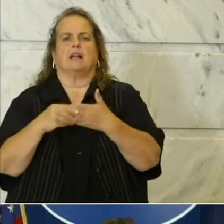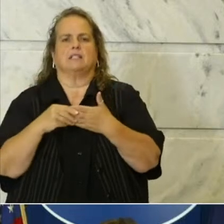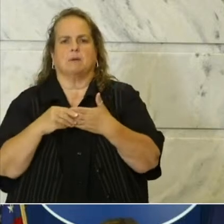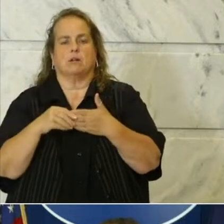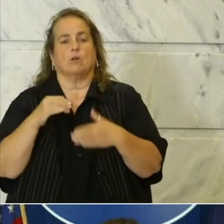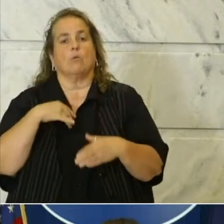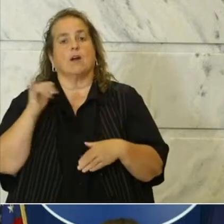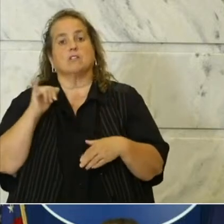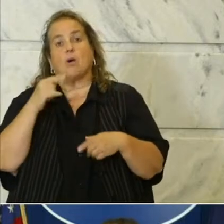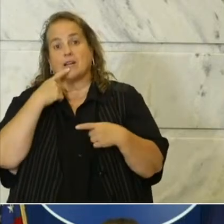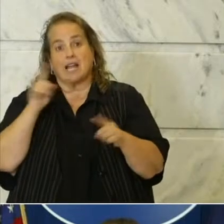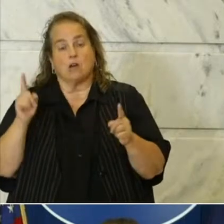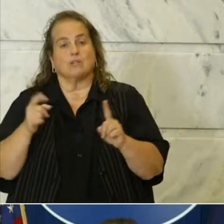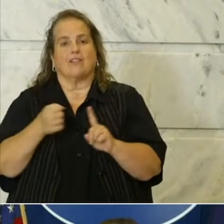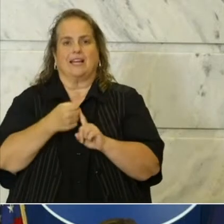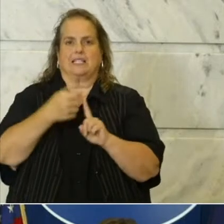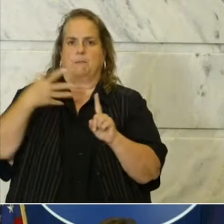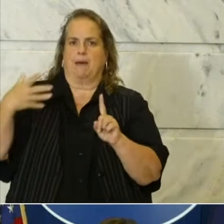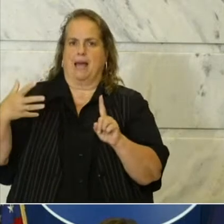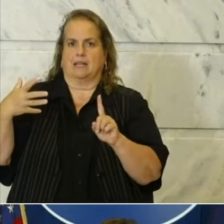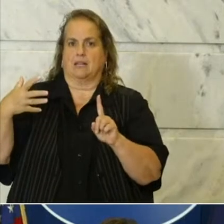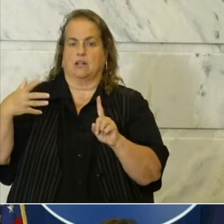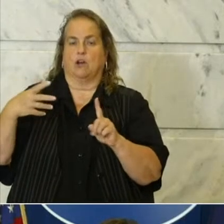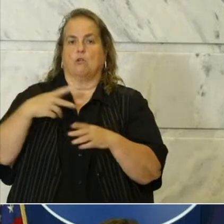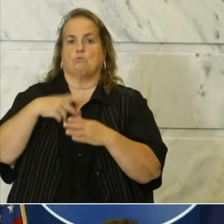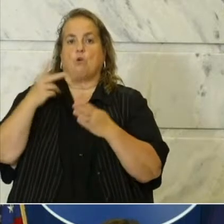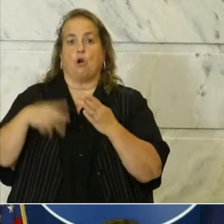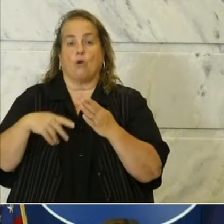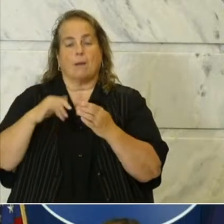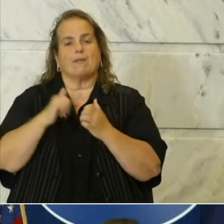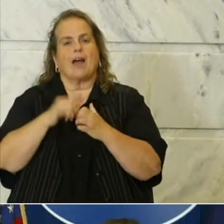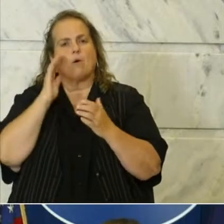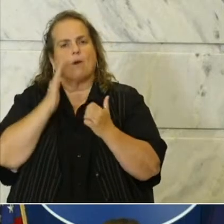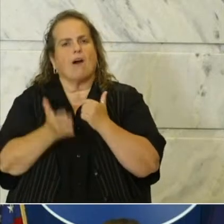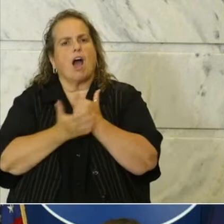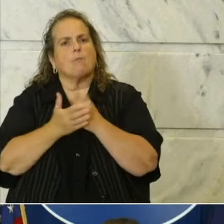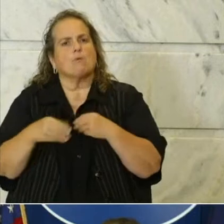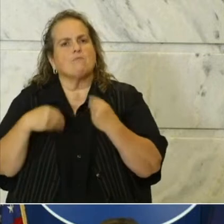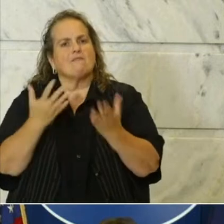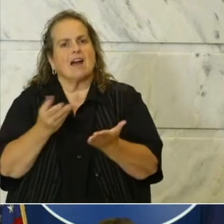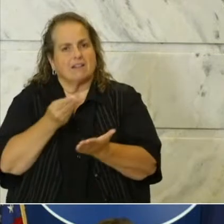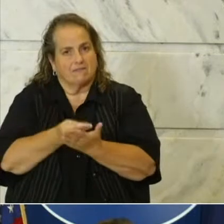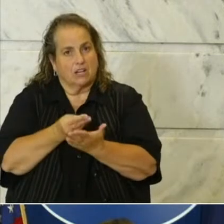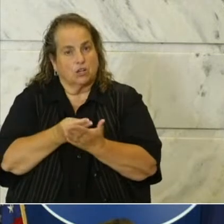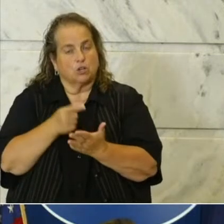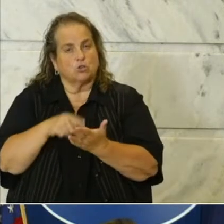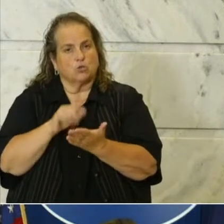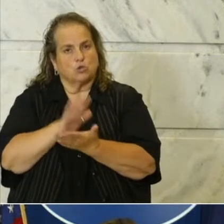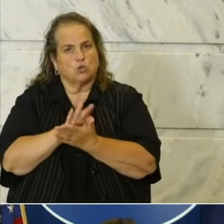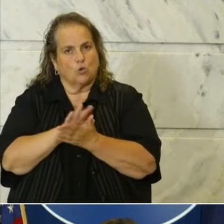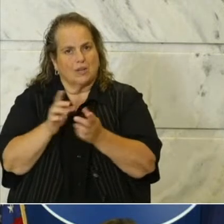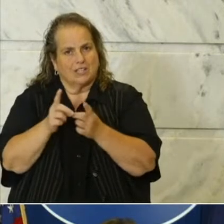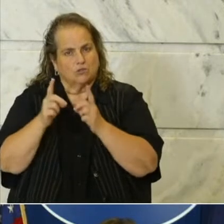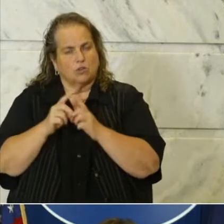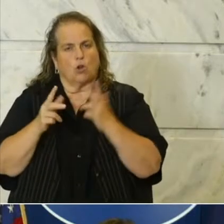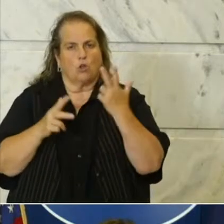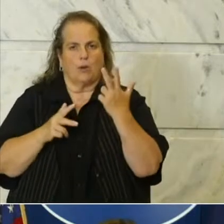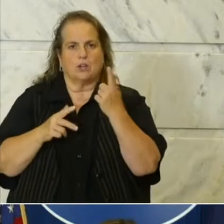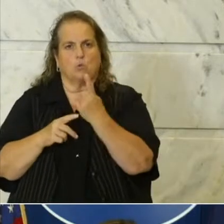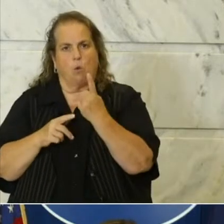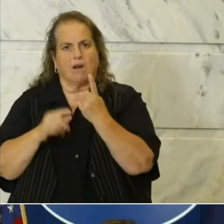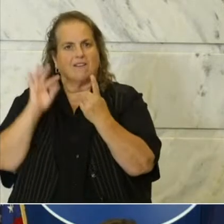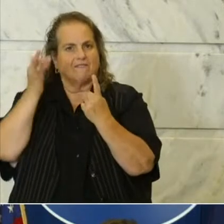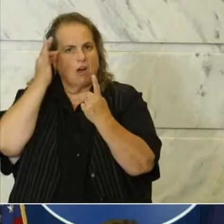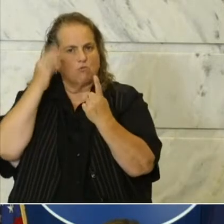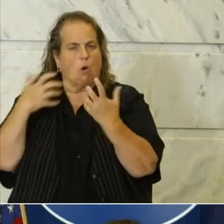care program that will help provide funding for school districts with a 3-to-1 federal match for things like mental